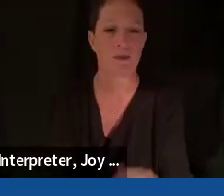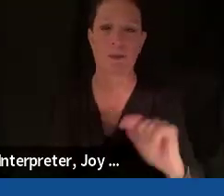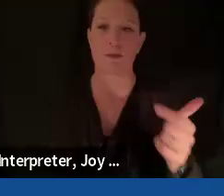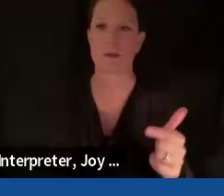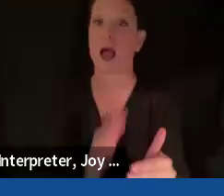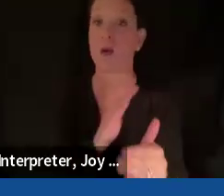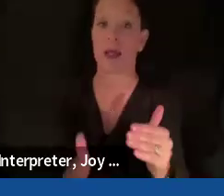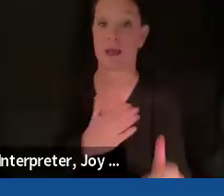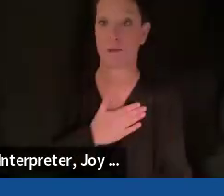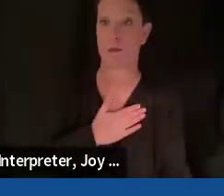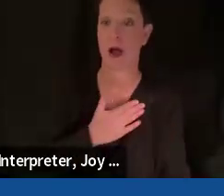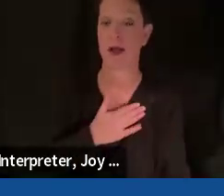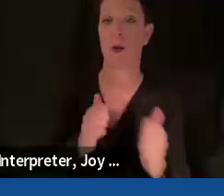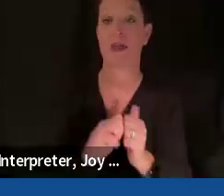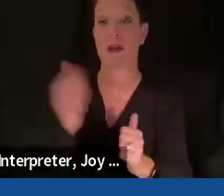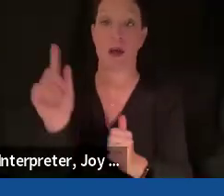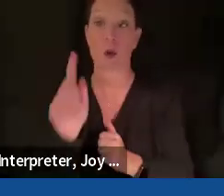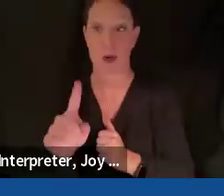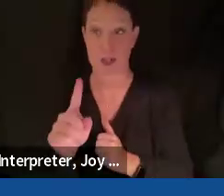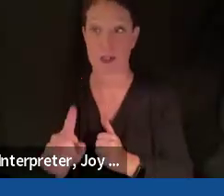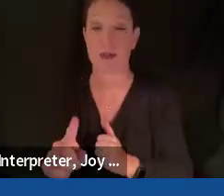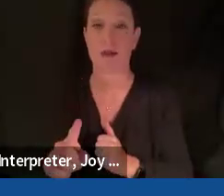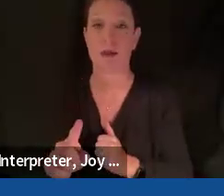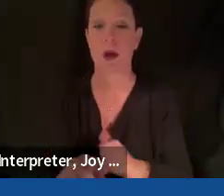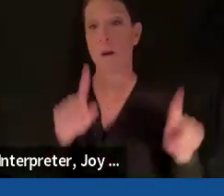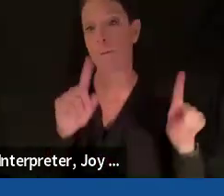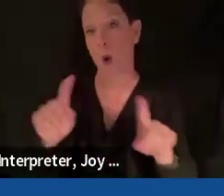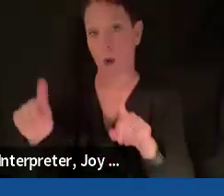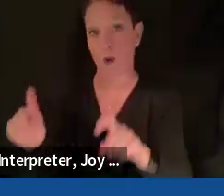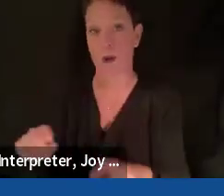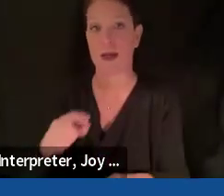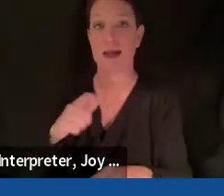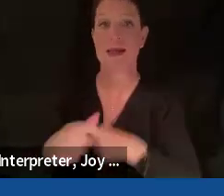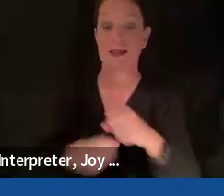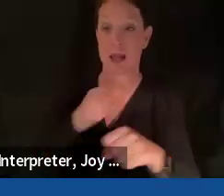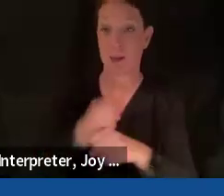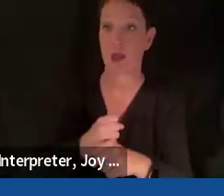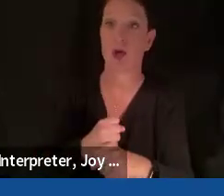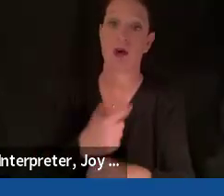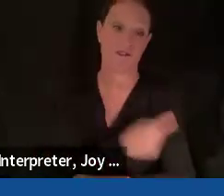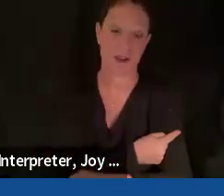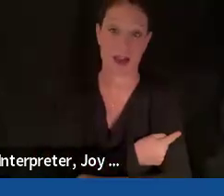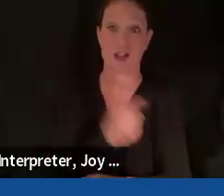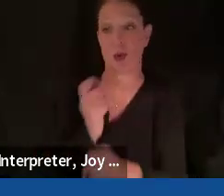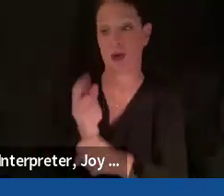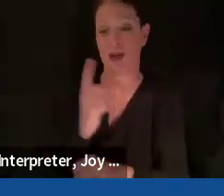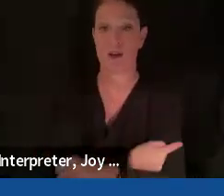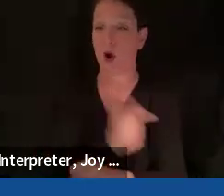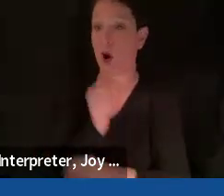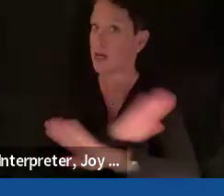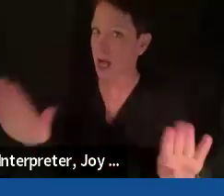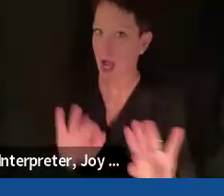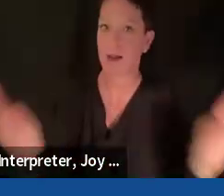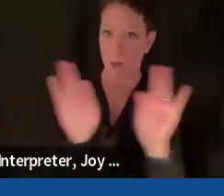So I will end with another question for you all, a poll. So seasonal or yearly vaccines are not